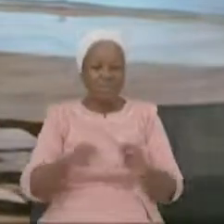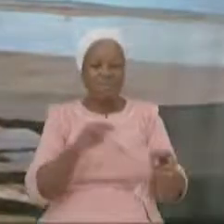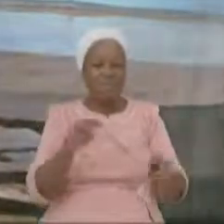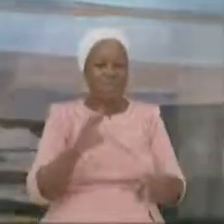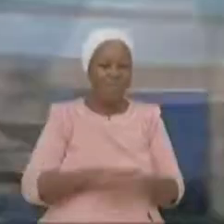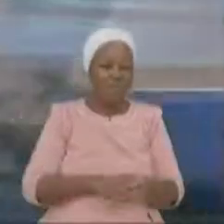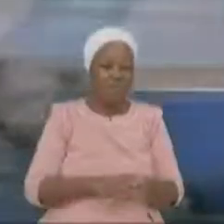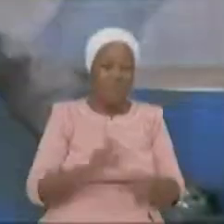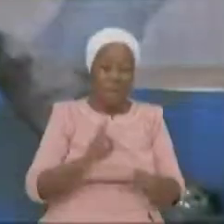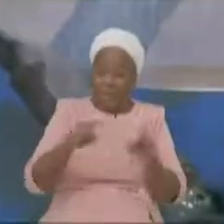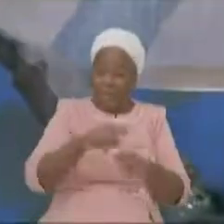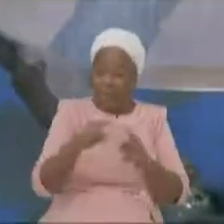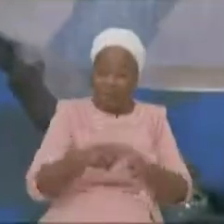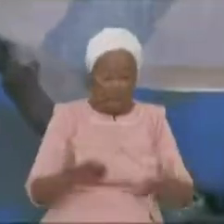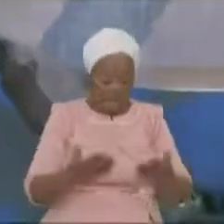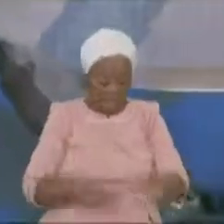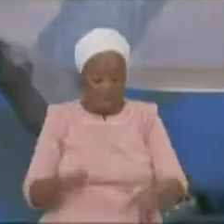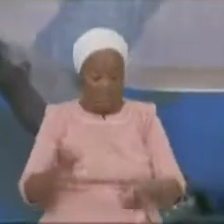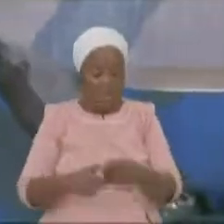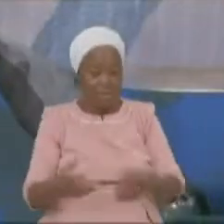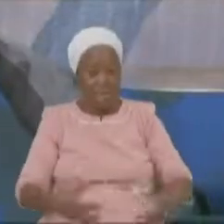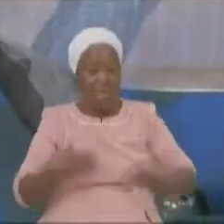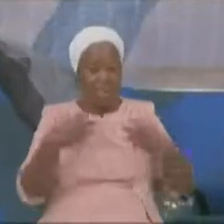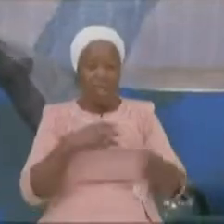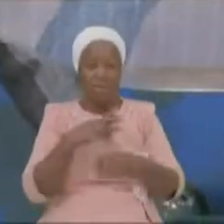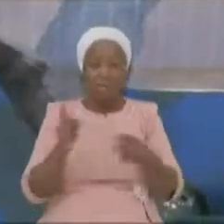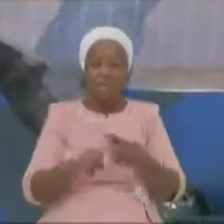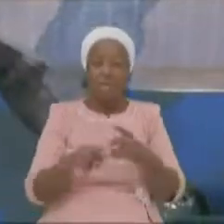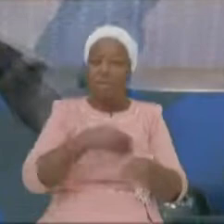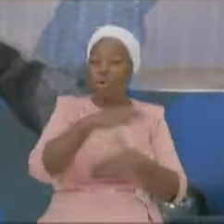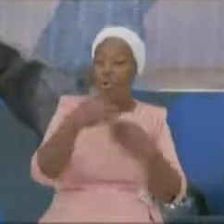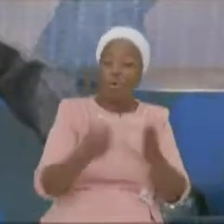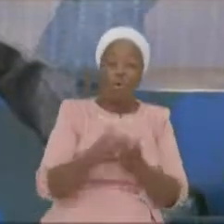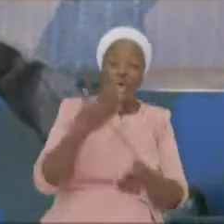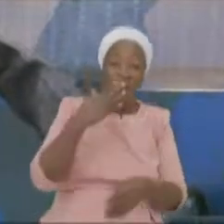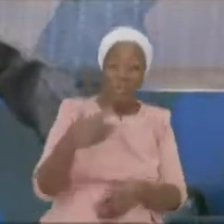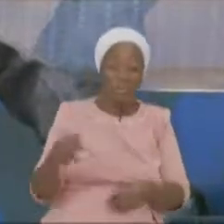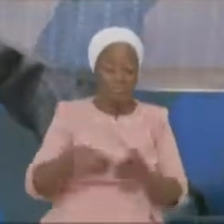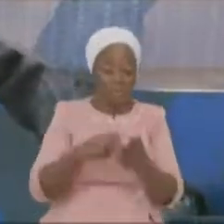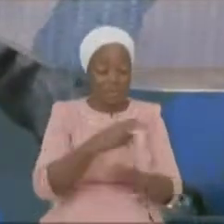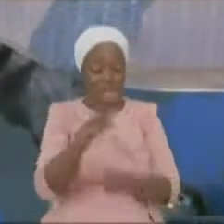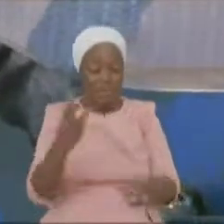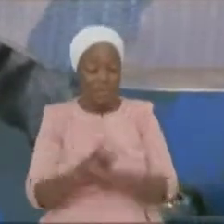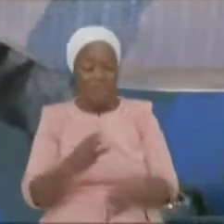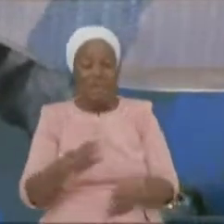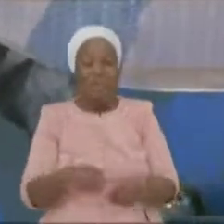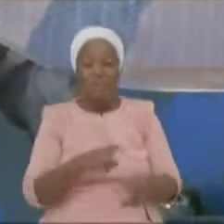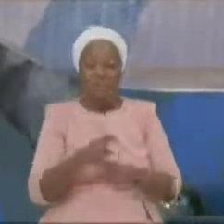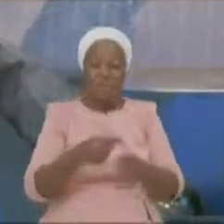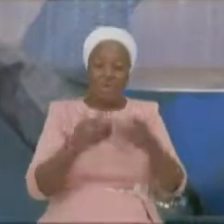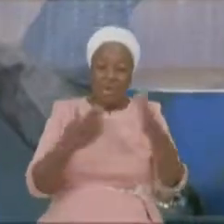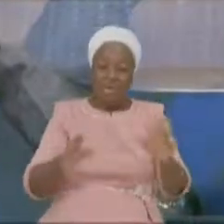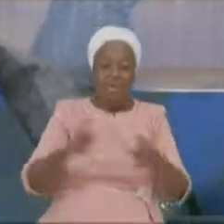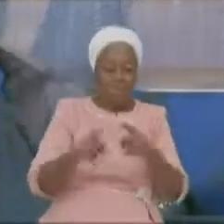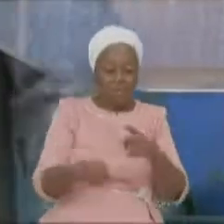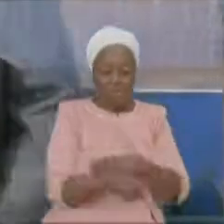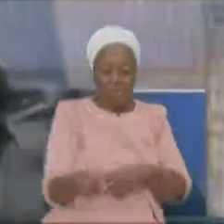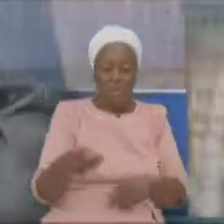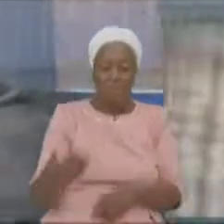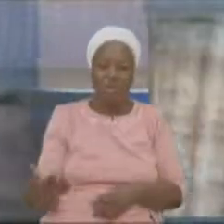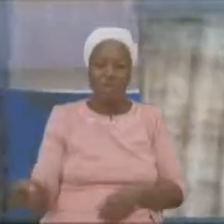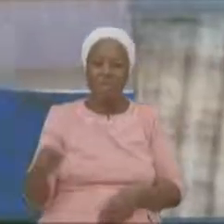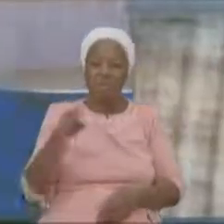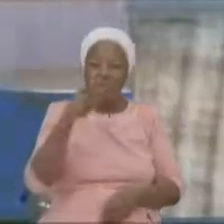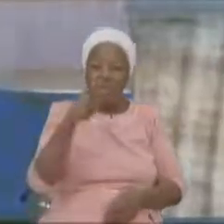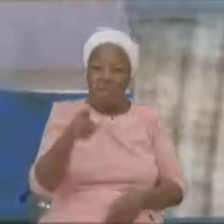to the anger, to the annoyances of the world, or you are dead to those things, you